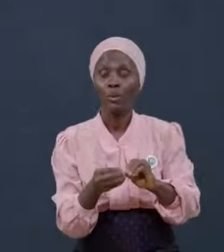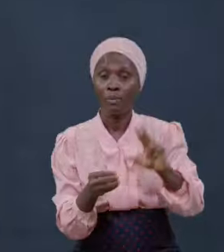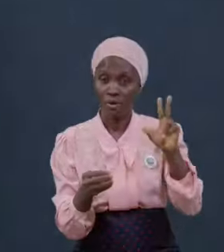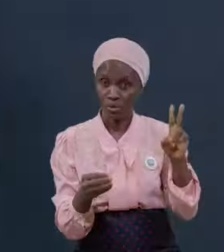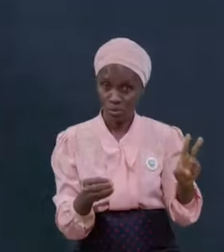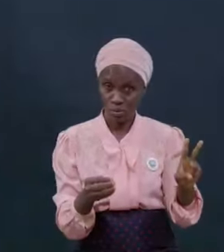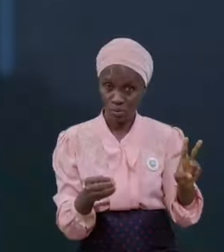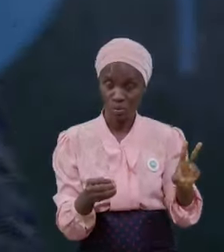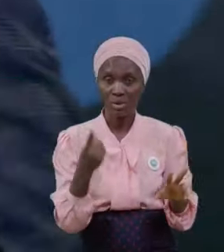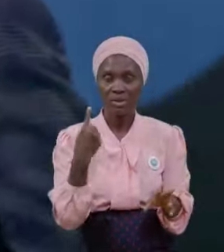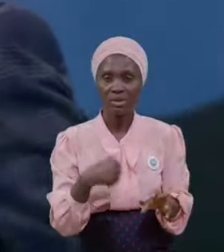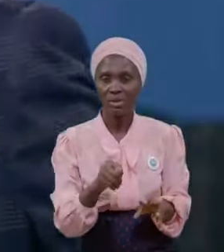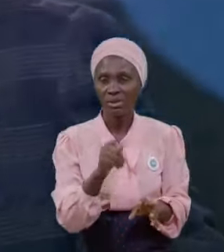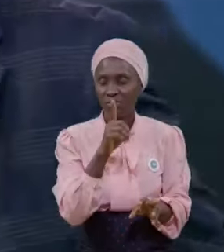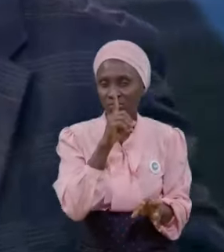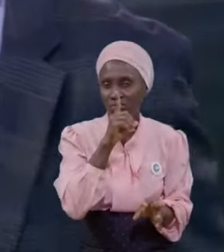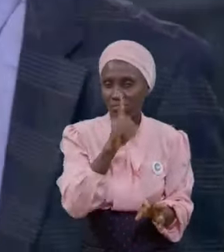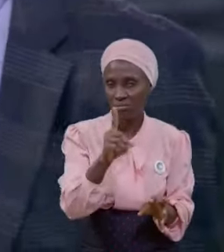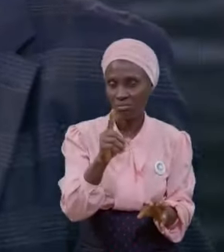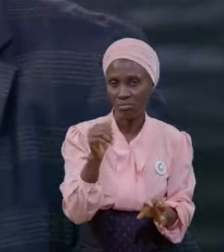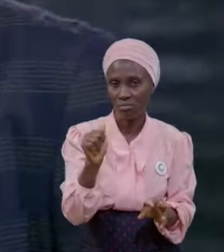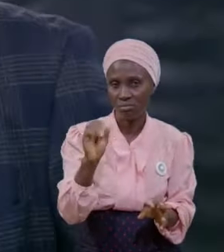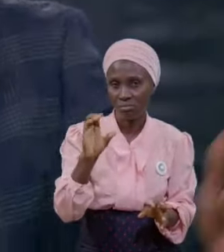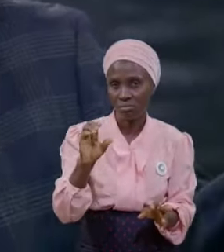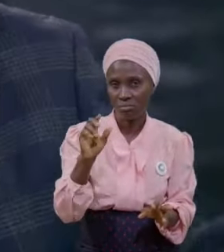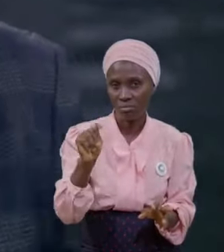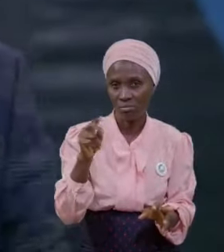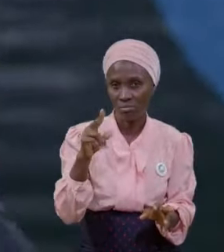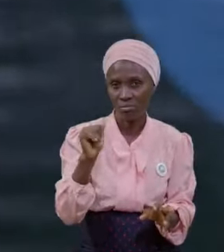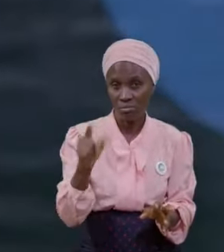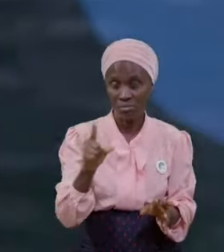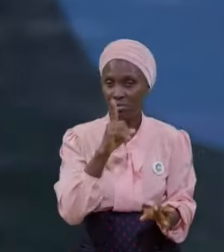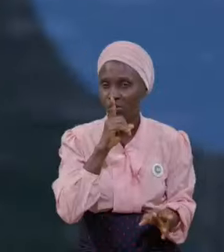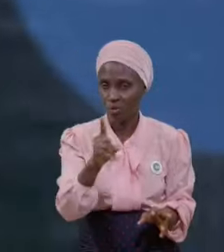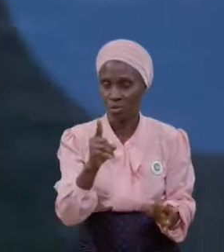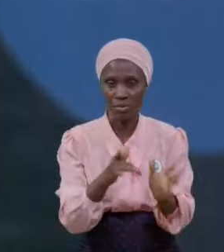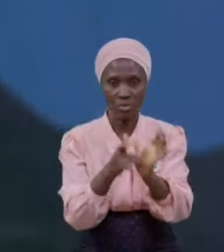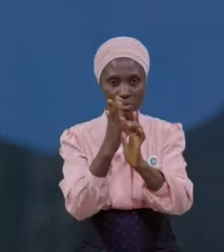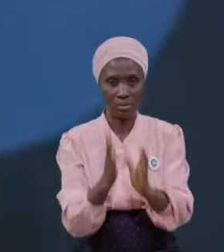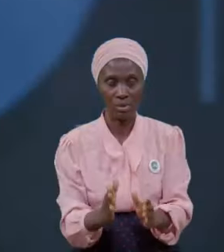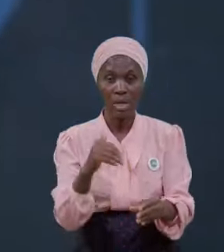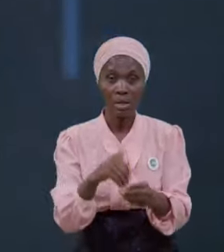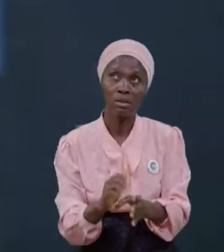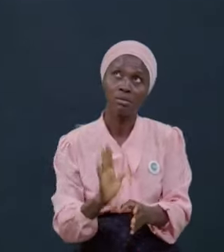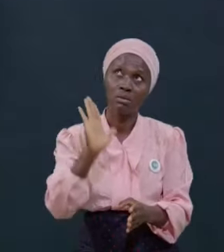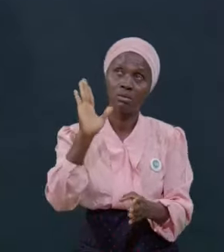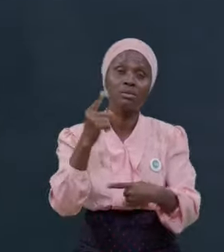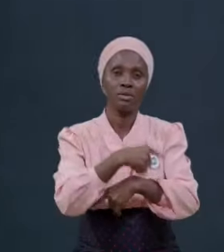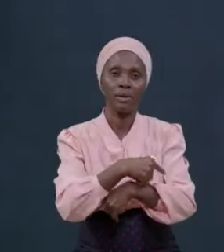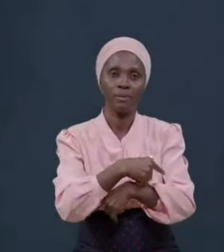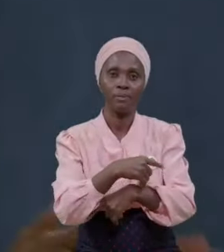Christian in his day. Christ came, and as Christ